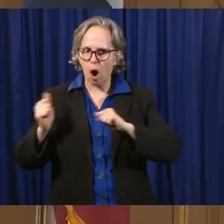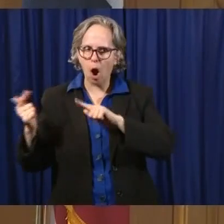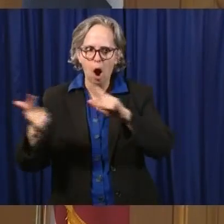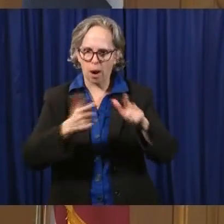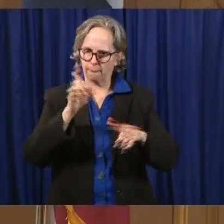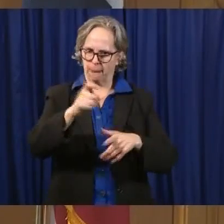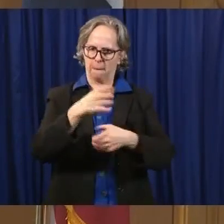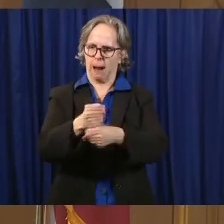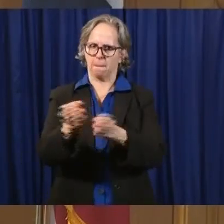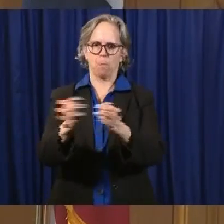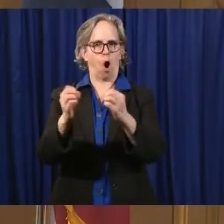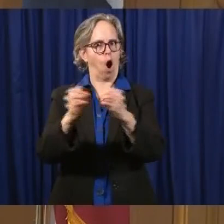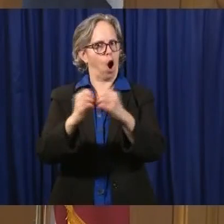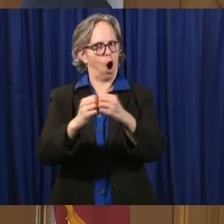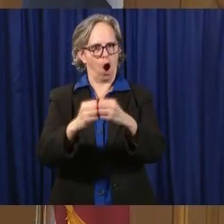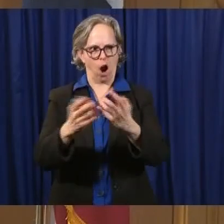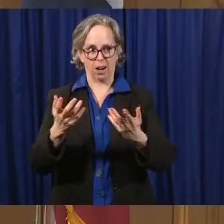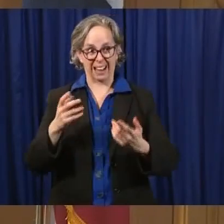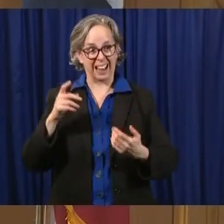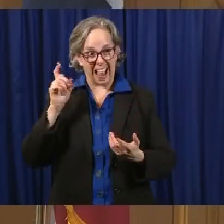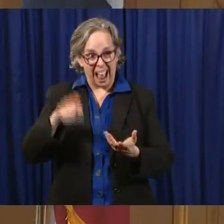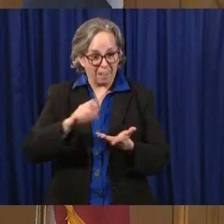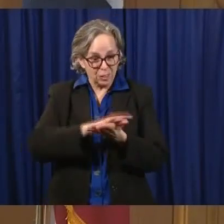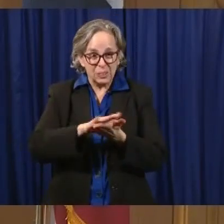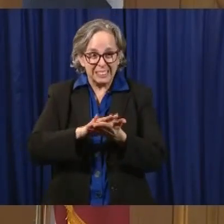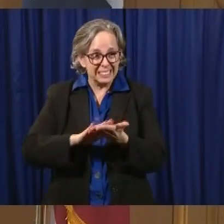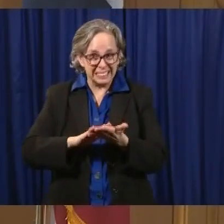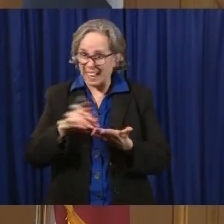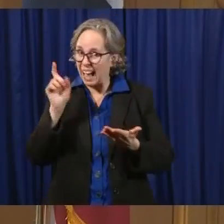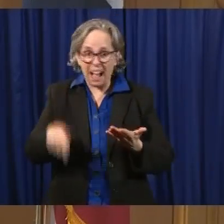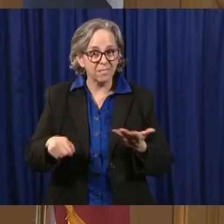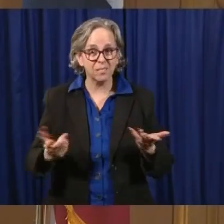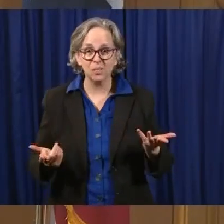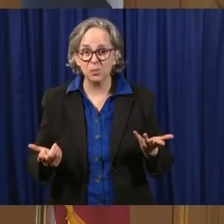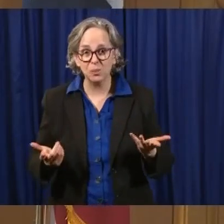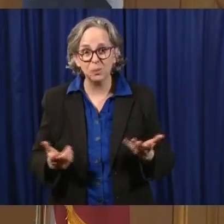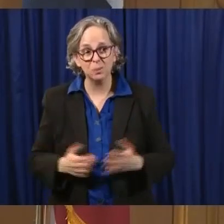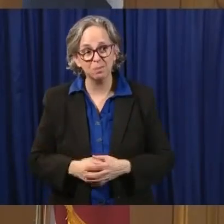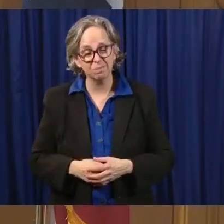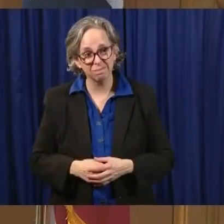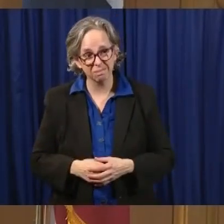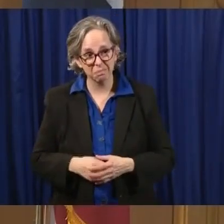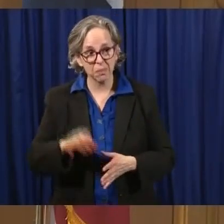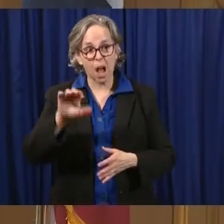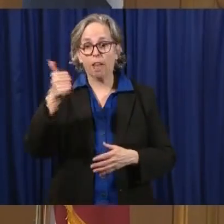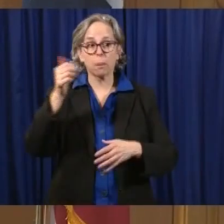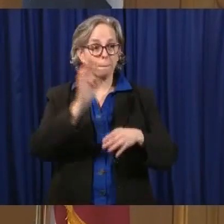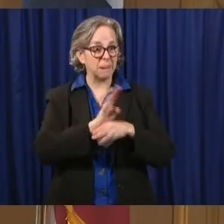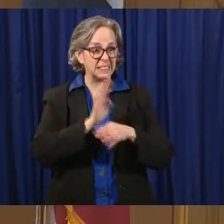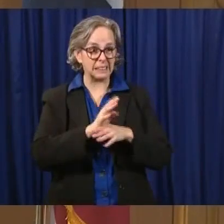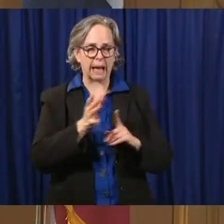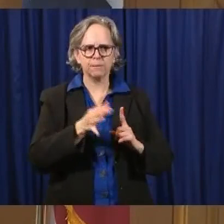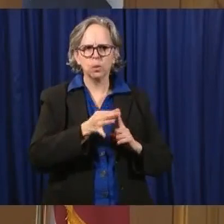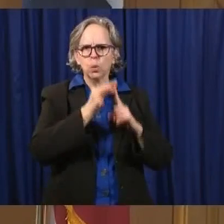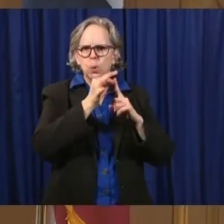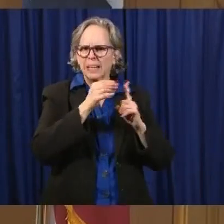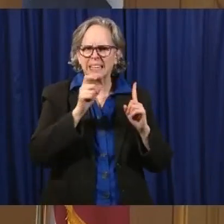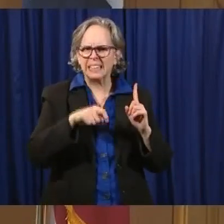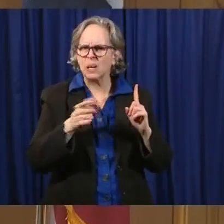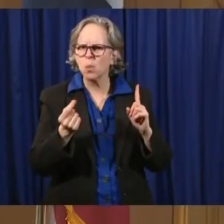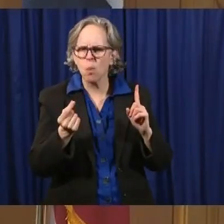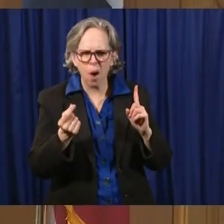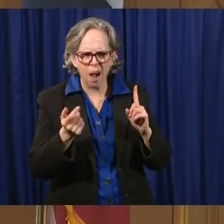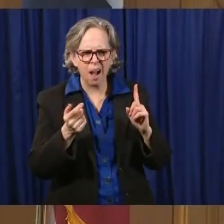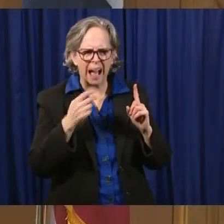and the hand sanitizer. Some of the other things are unique to that particular business. Now, overall, in regard to